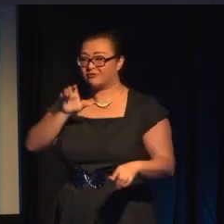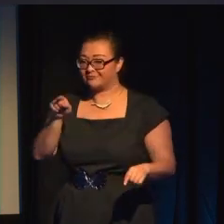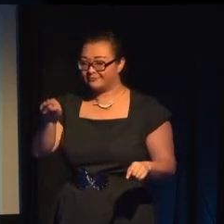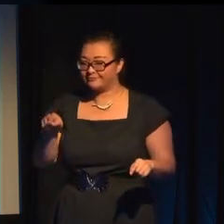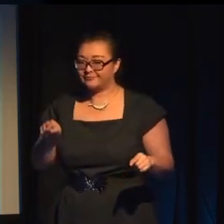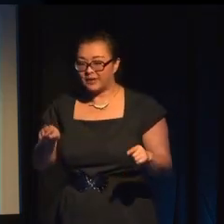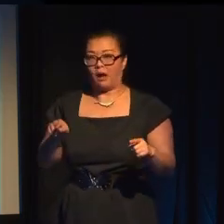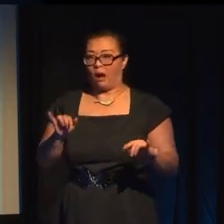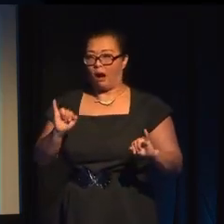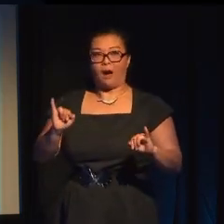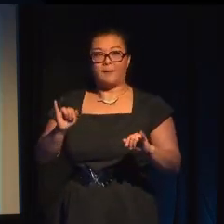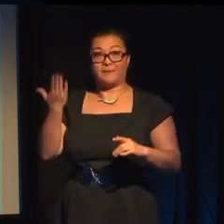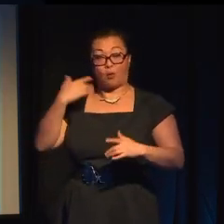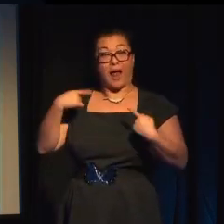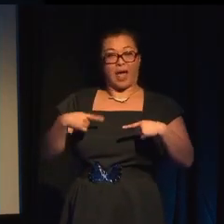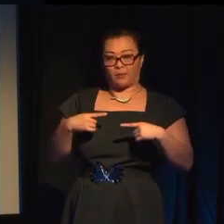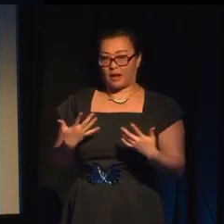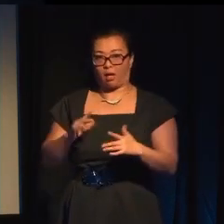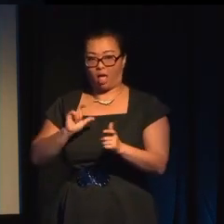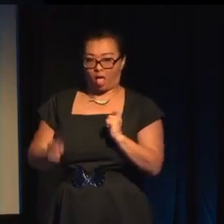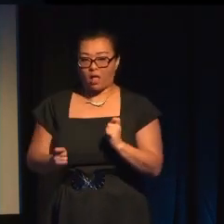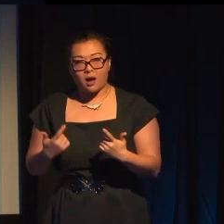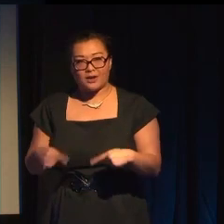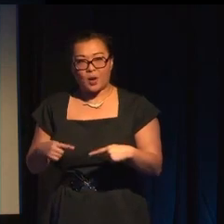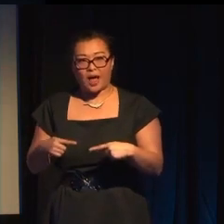And everything cascades. All the logic cascades from that.